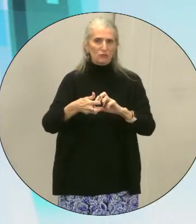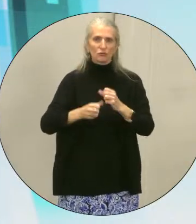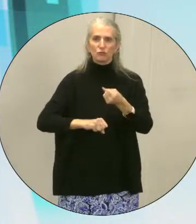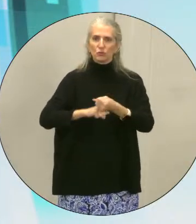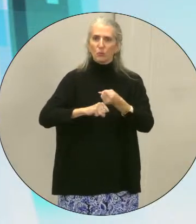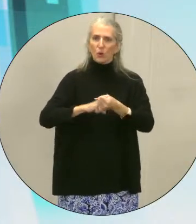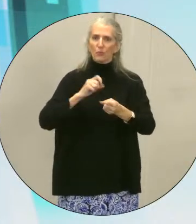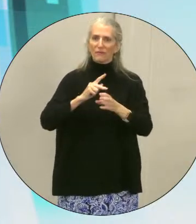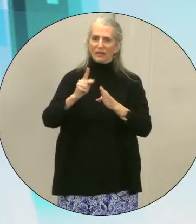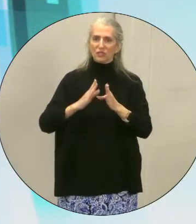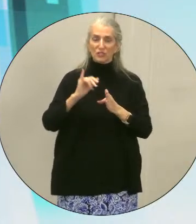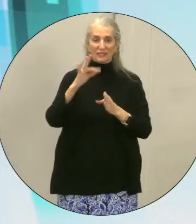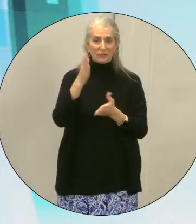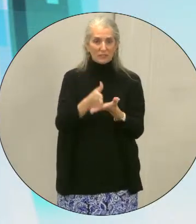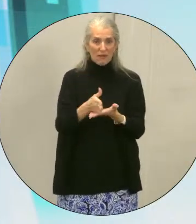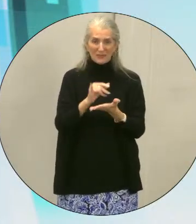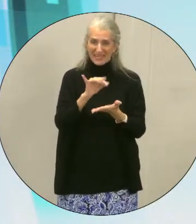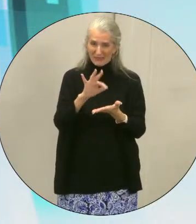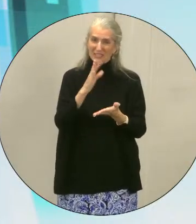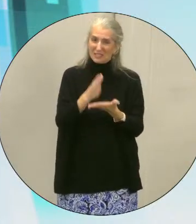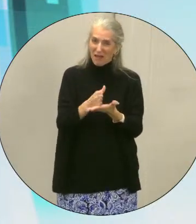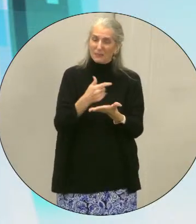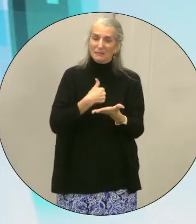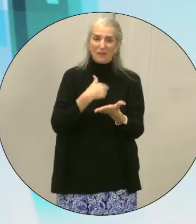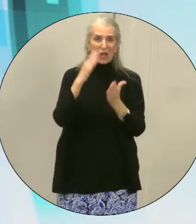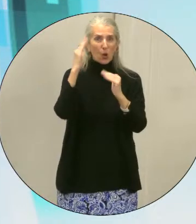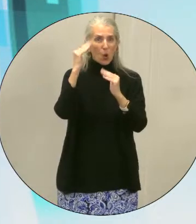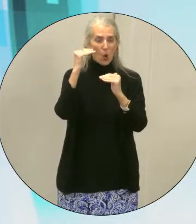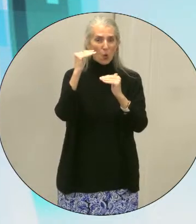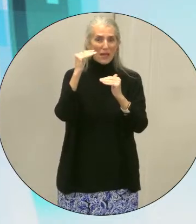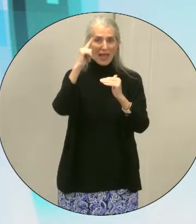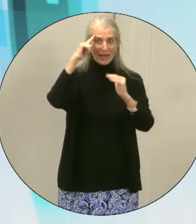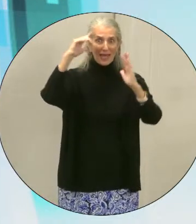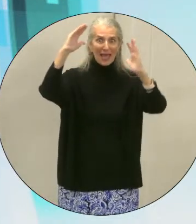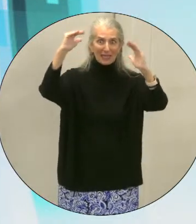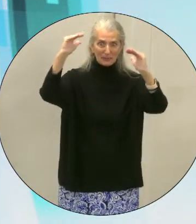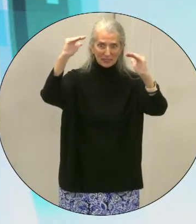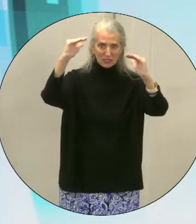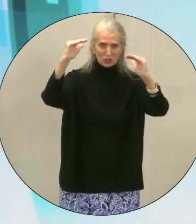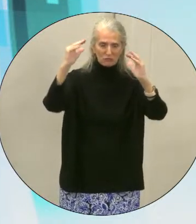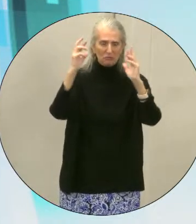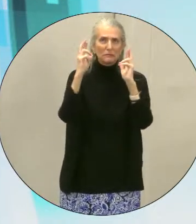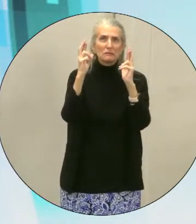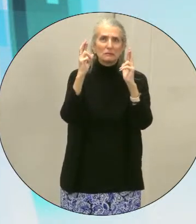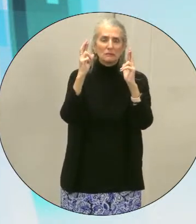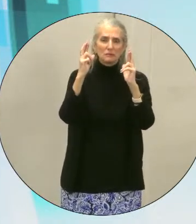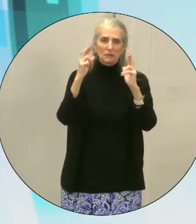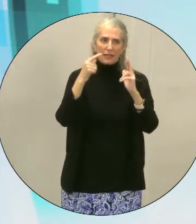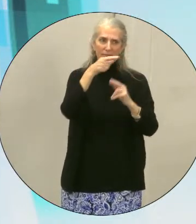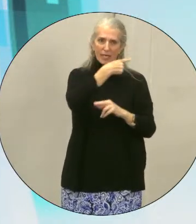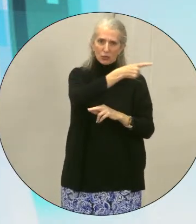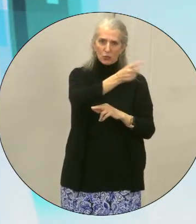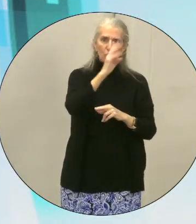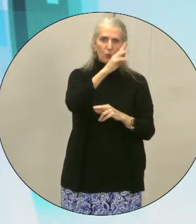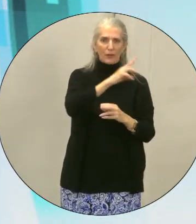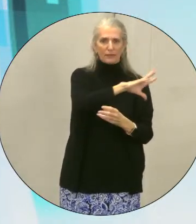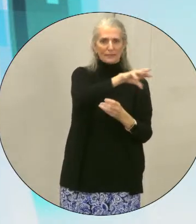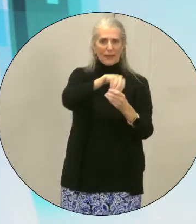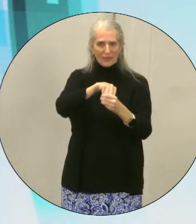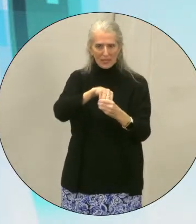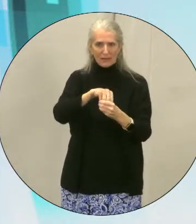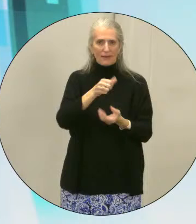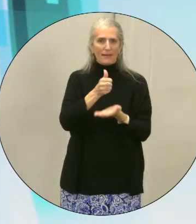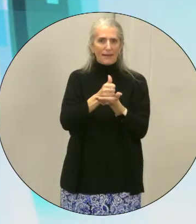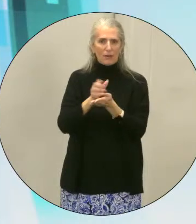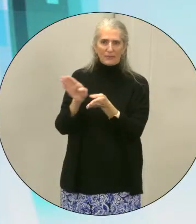stop. And if it does stop, my hope and expectation is that you all would step in and help get that back